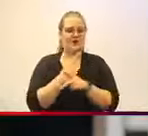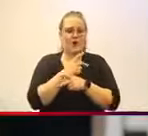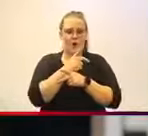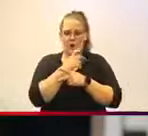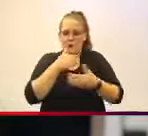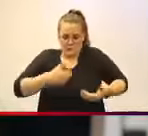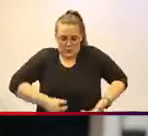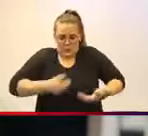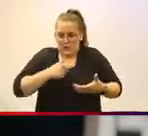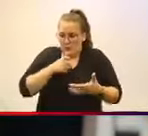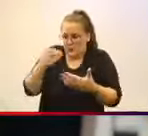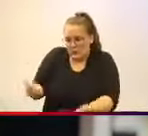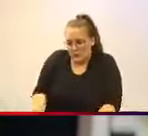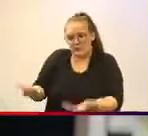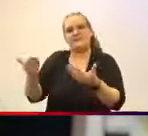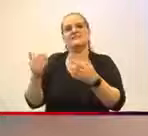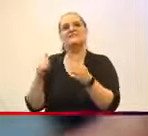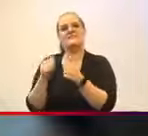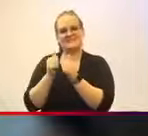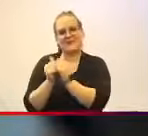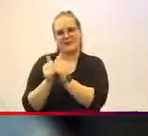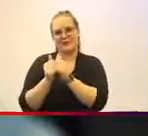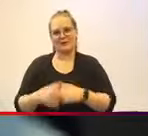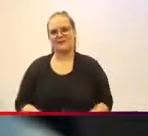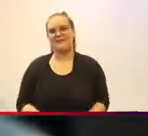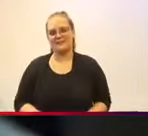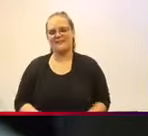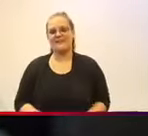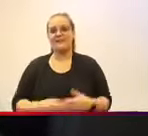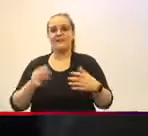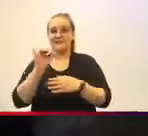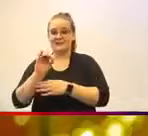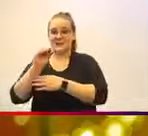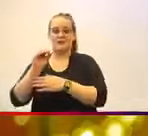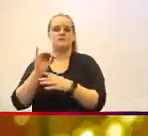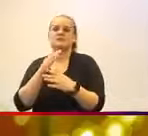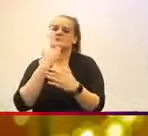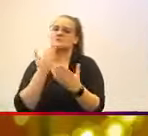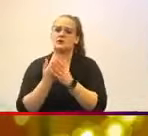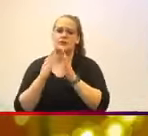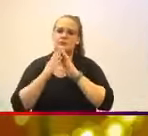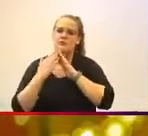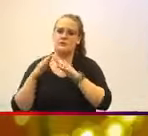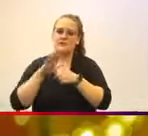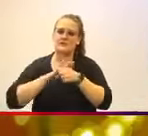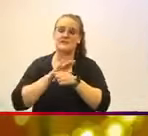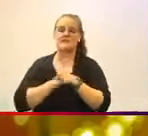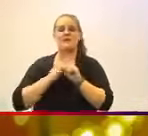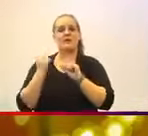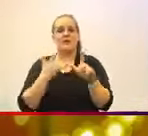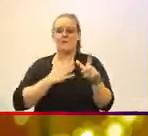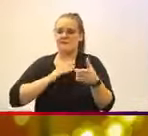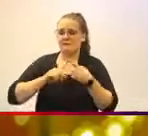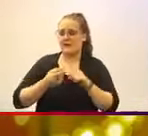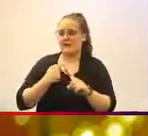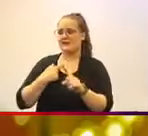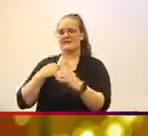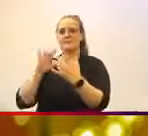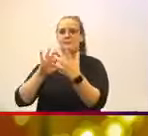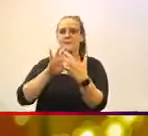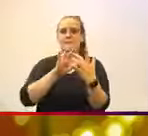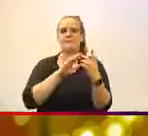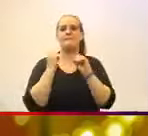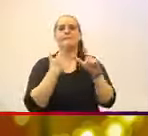together. Inside Out is just such a good community space. All the people I've met, all the friends I've made, all the staff